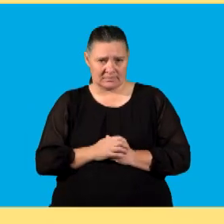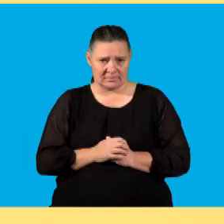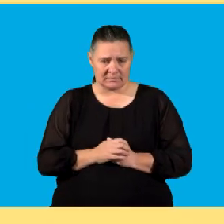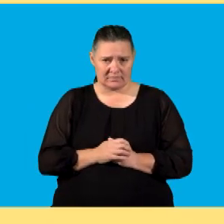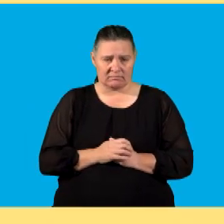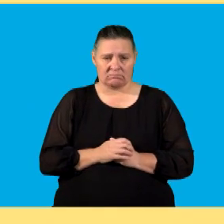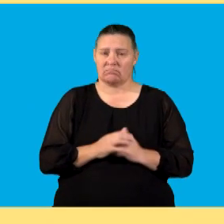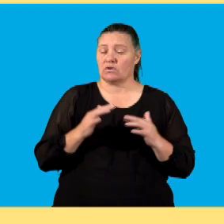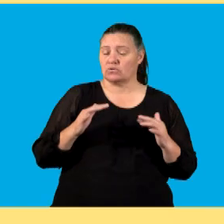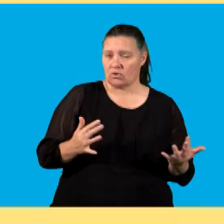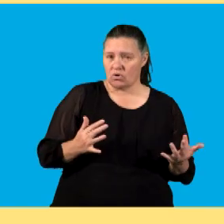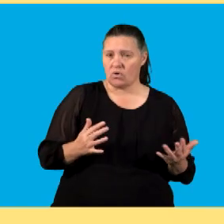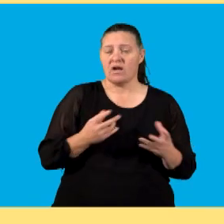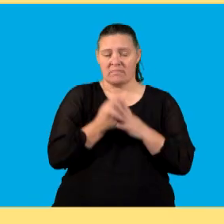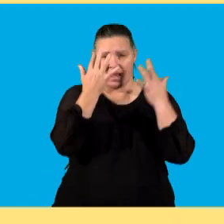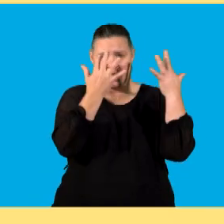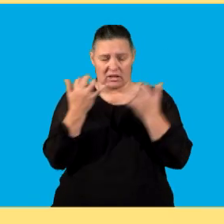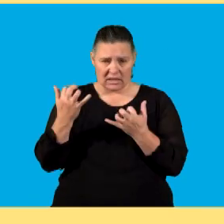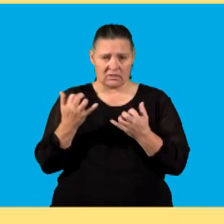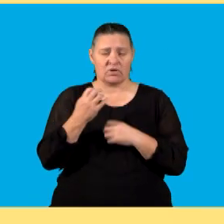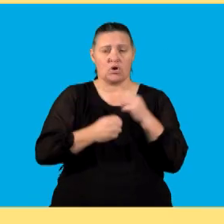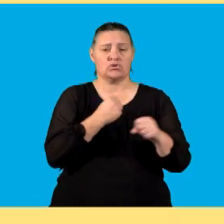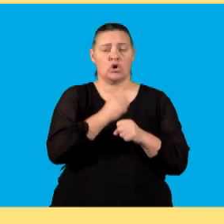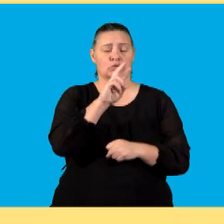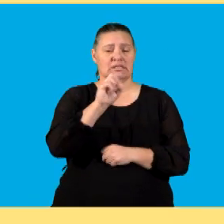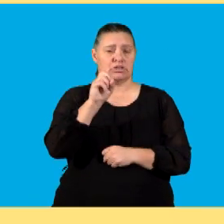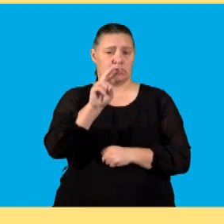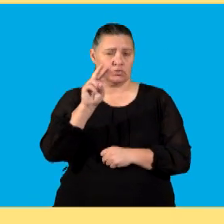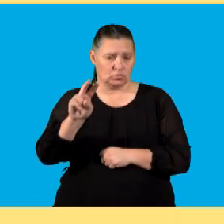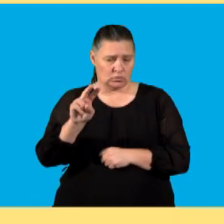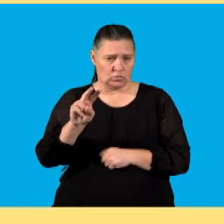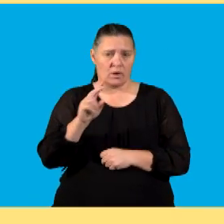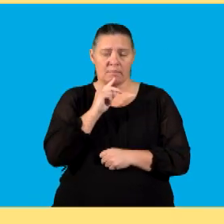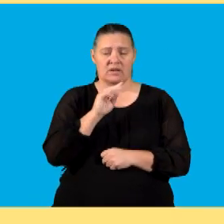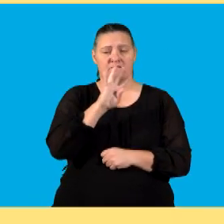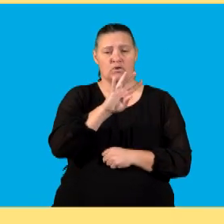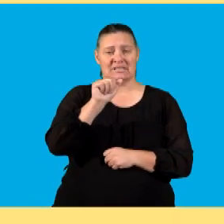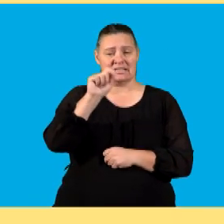46,260. So if I'm to calculate for the year 2022, I'll take my